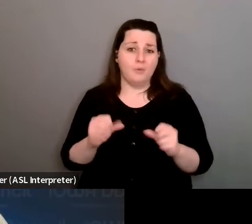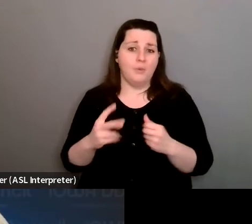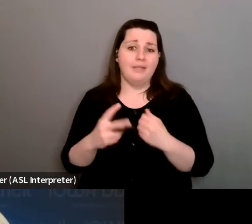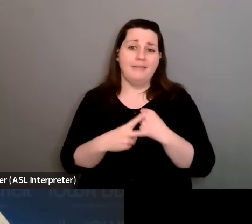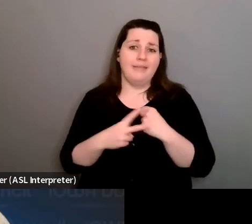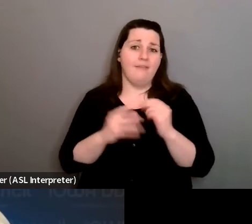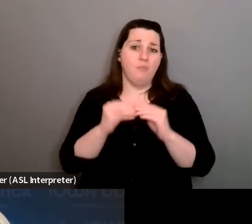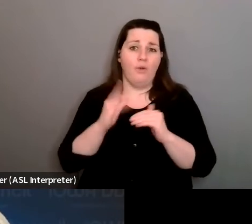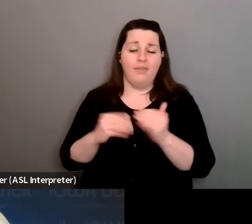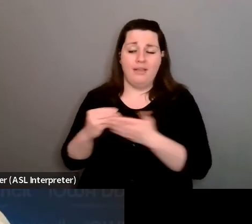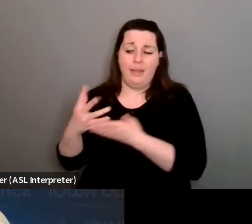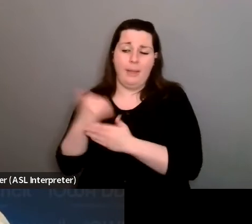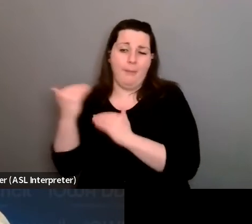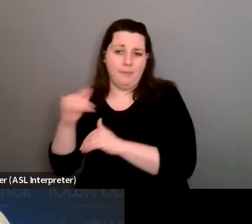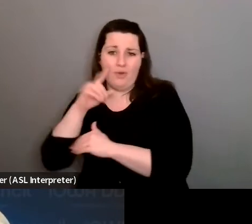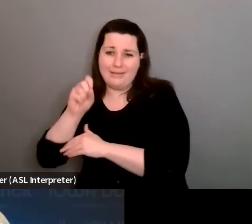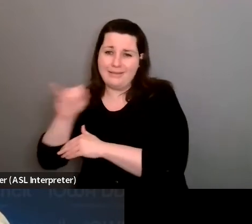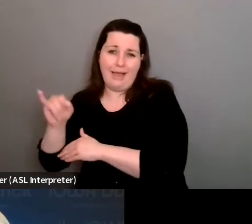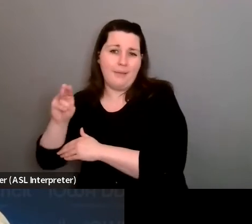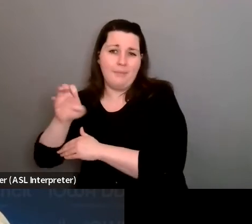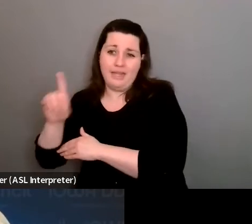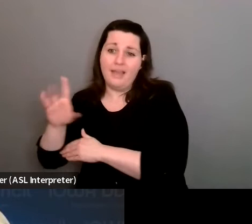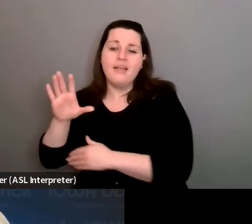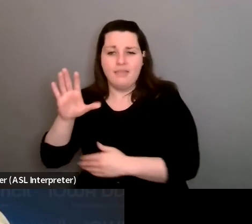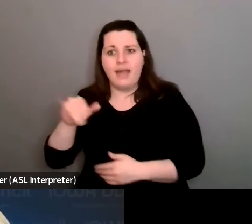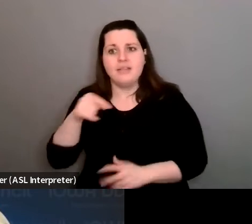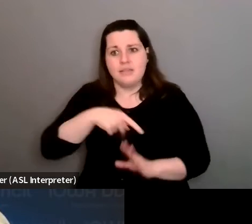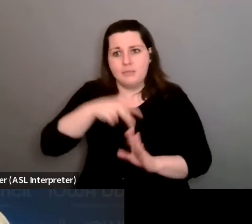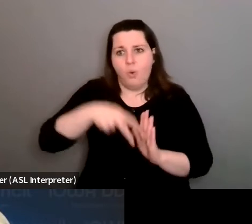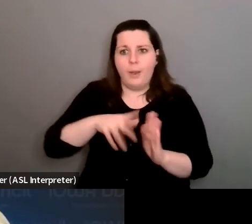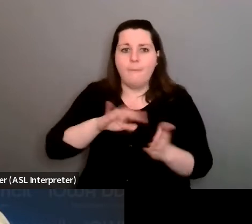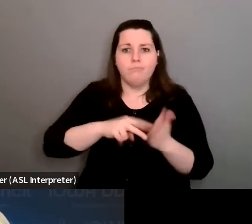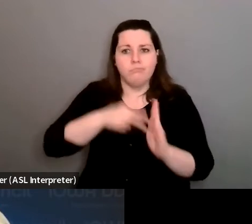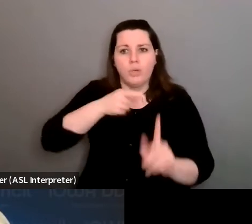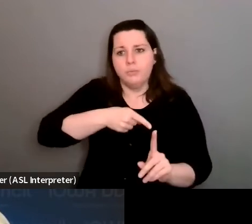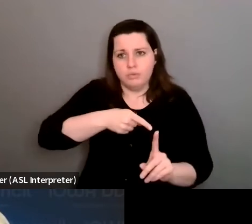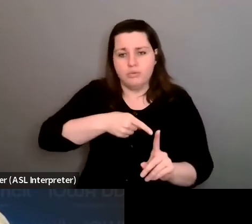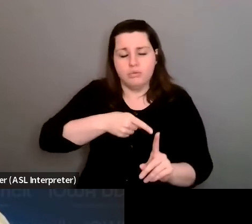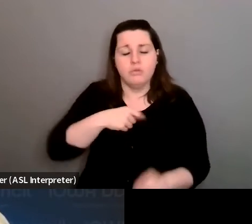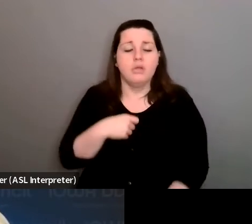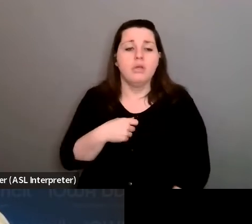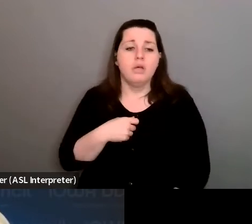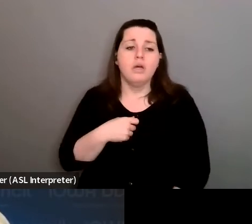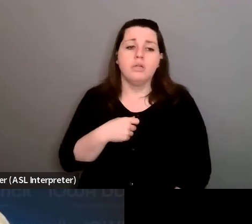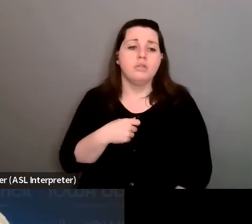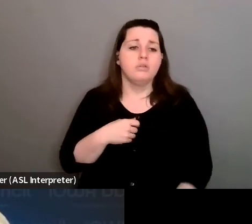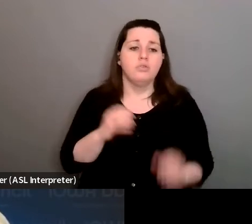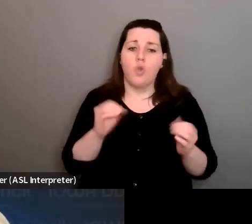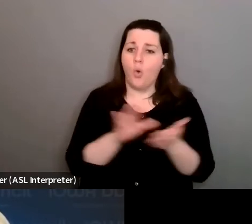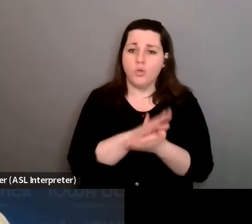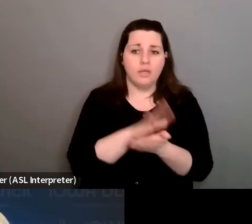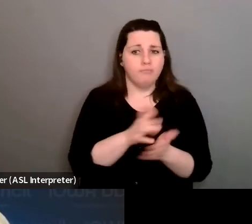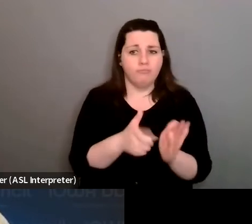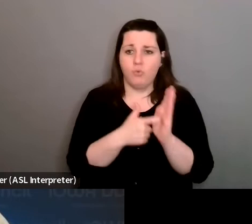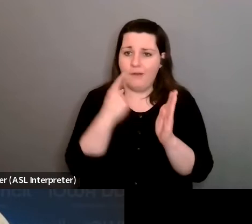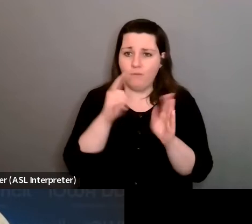SSI and Medicaid. That's really the biggest purpose behind these ABLE accounts. There is no documentation required to open